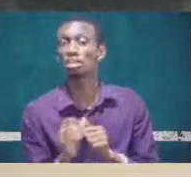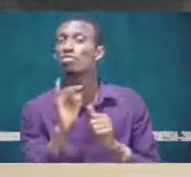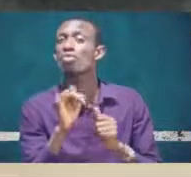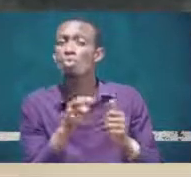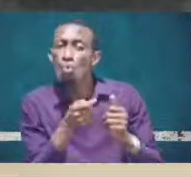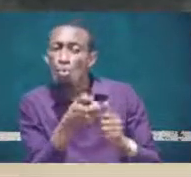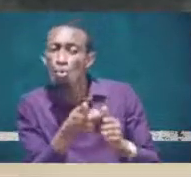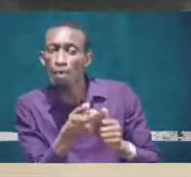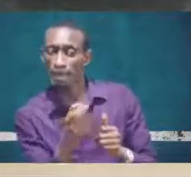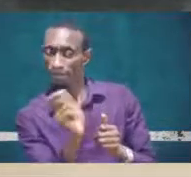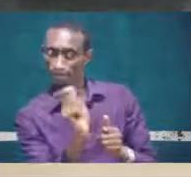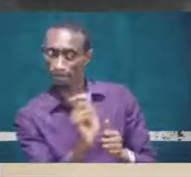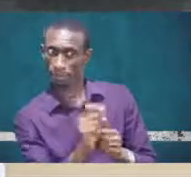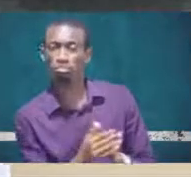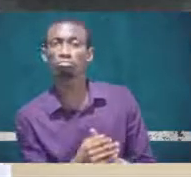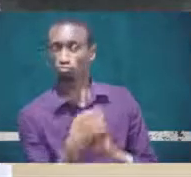is